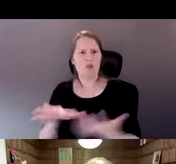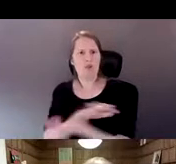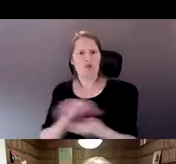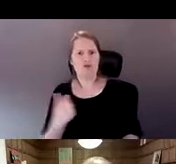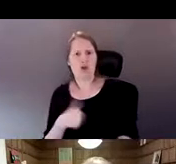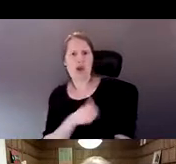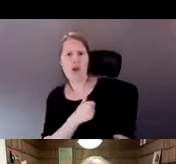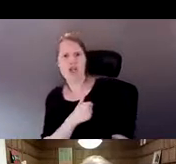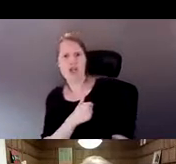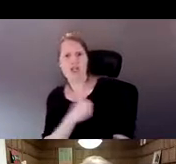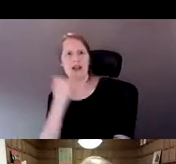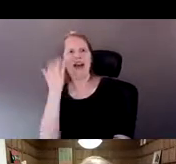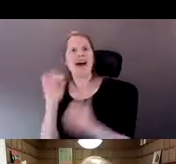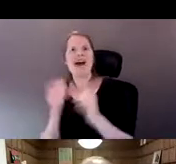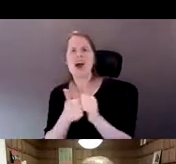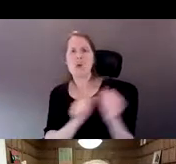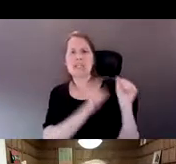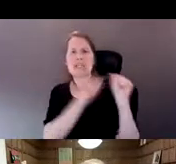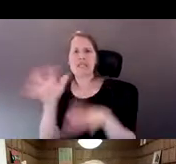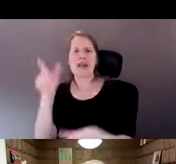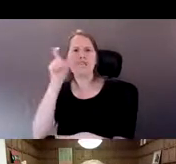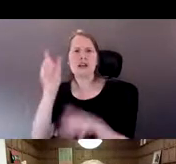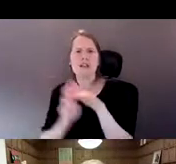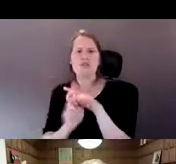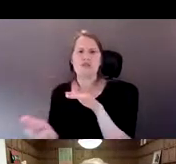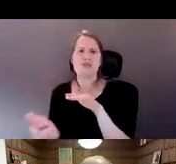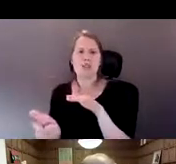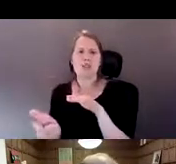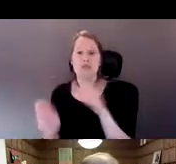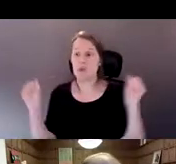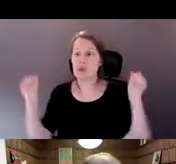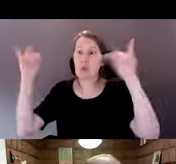with Muslim refugees. So that's the argument.